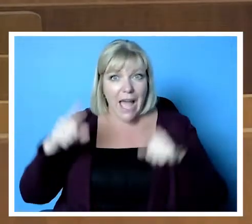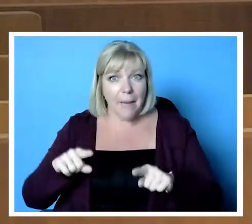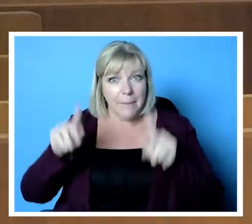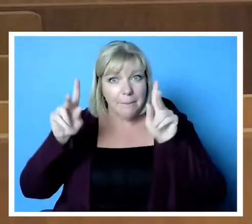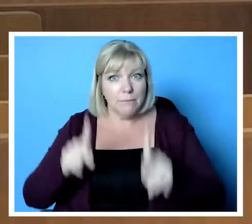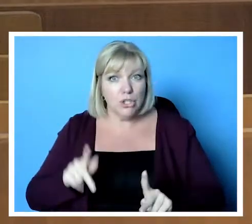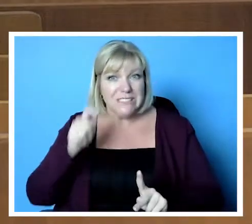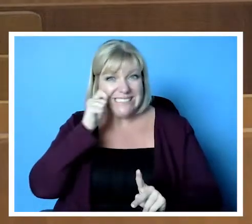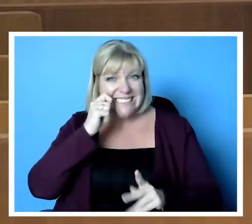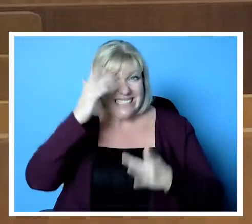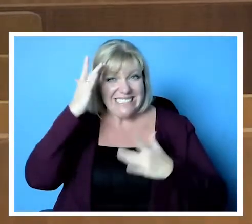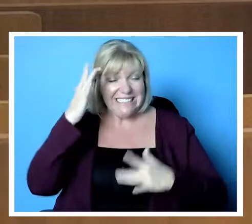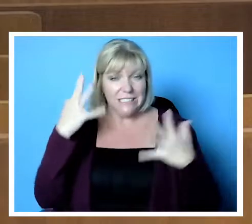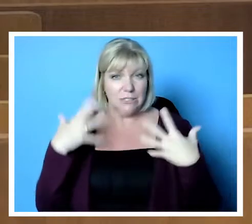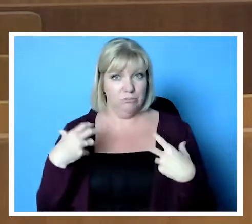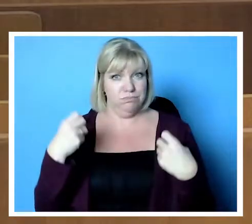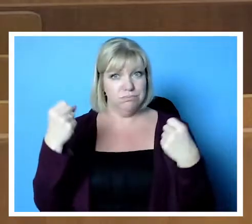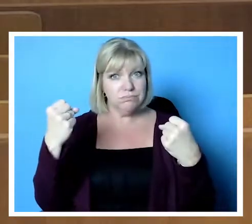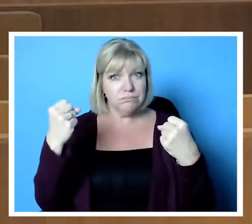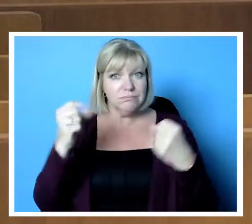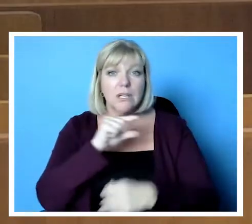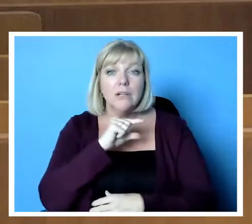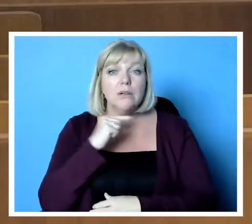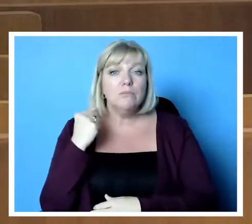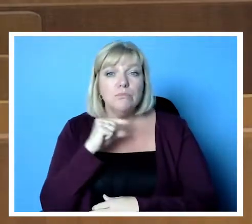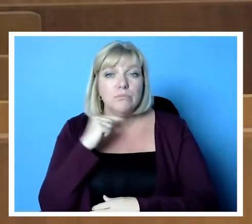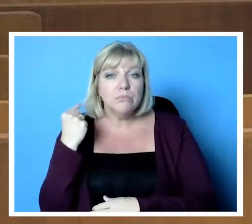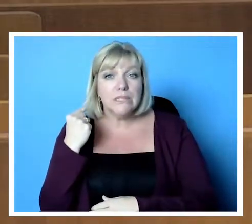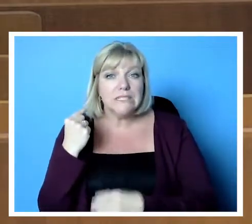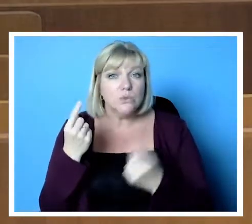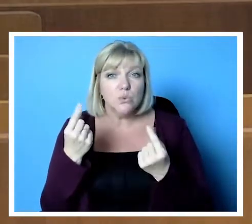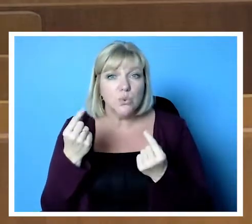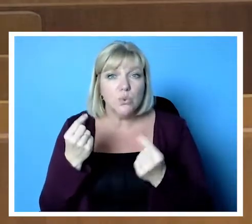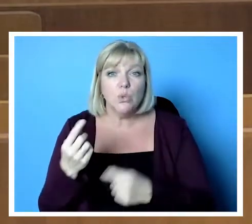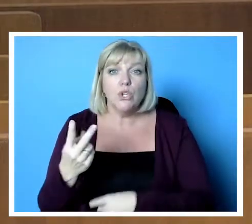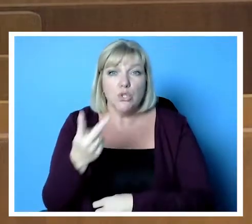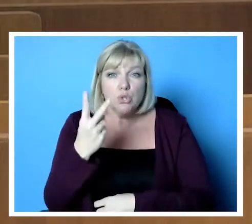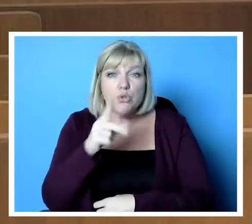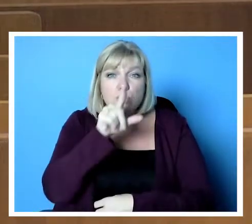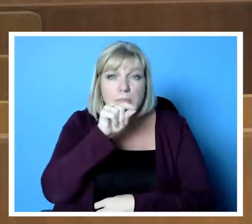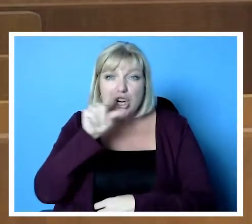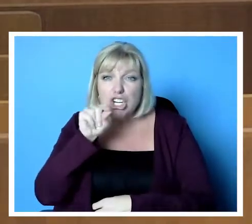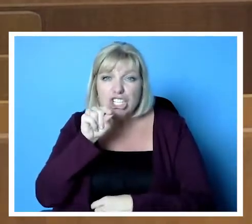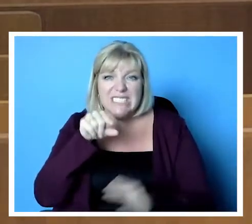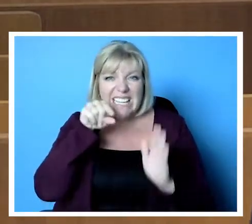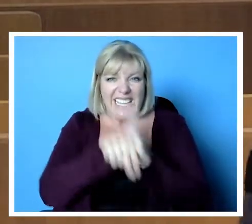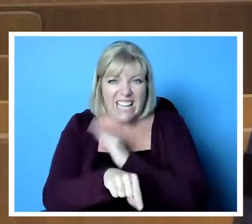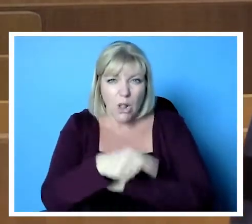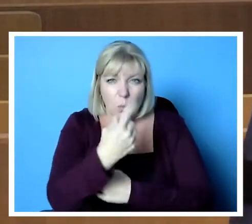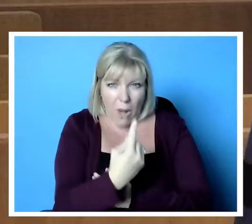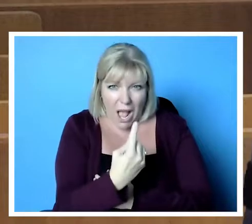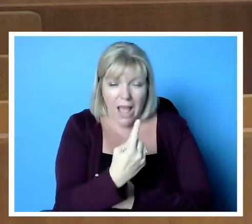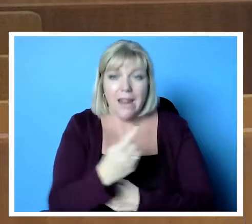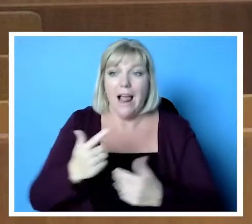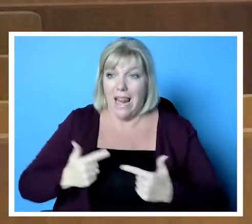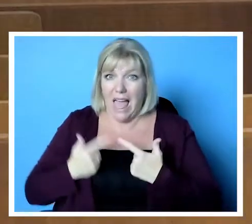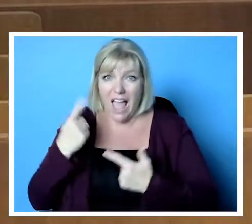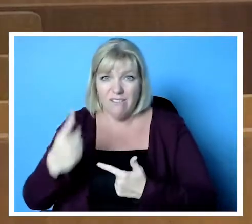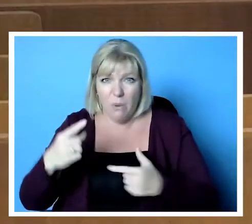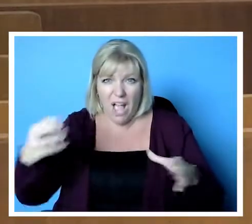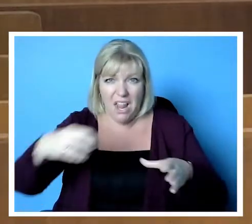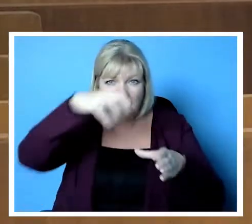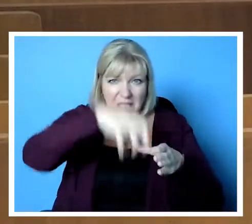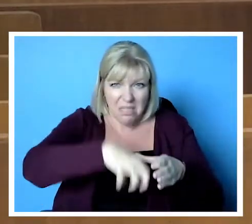skin disease, then the priest would have to take two birds and kill one of them and dip the live bird in the blood of the dead bird